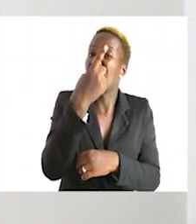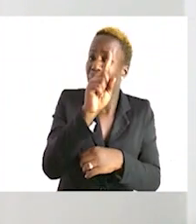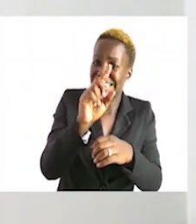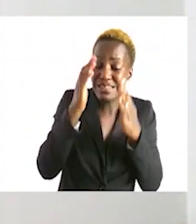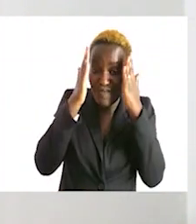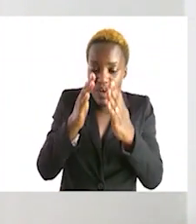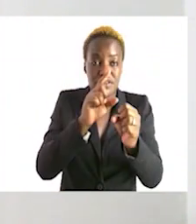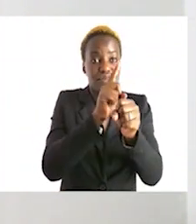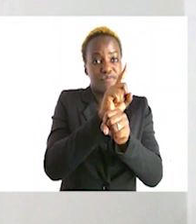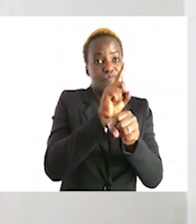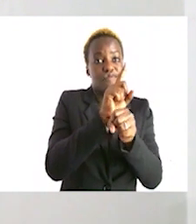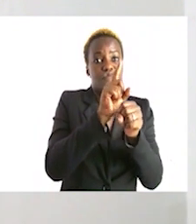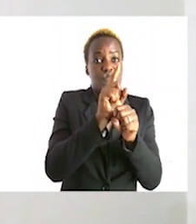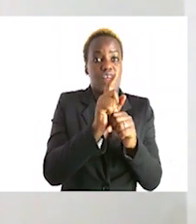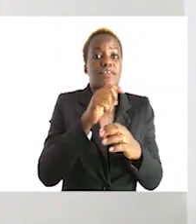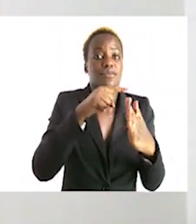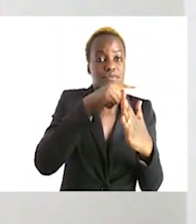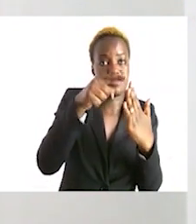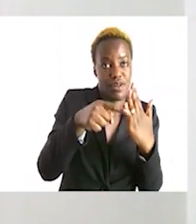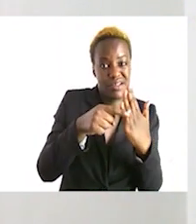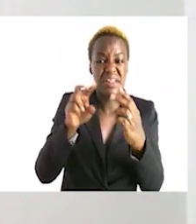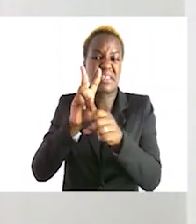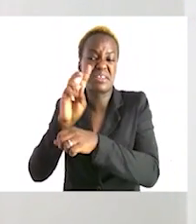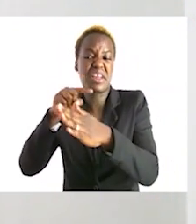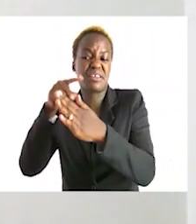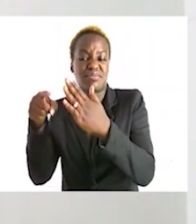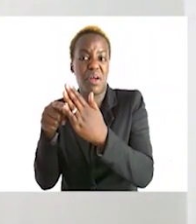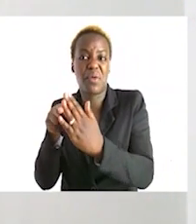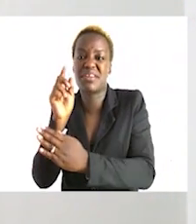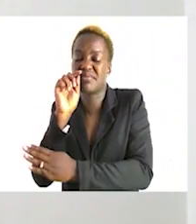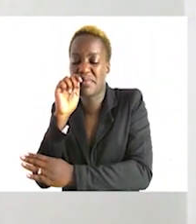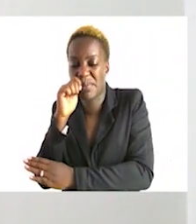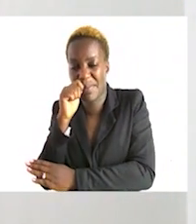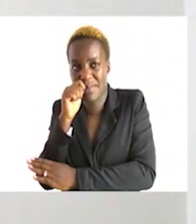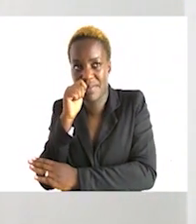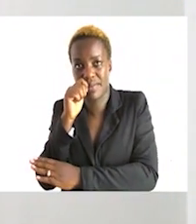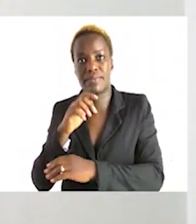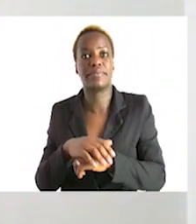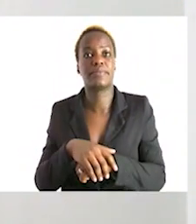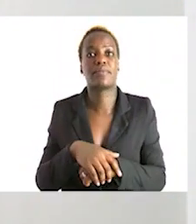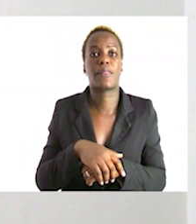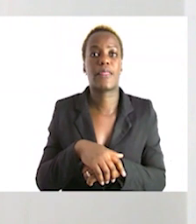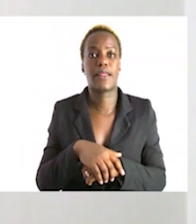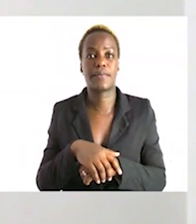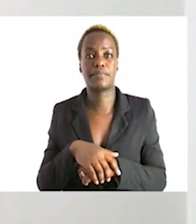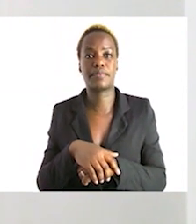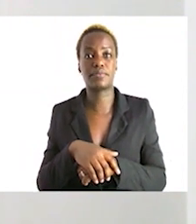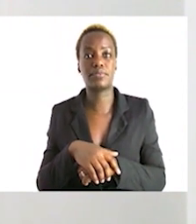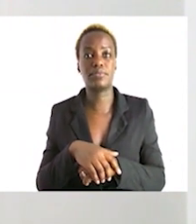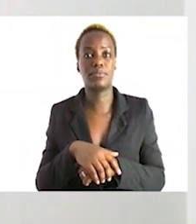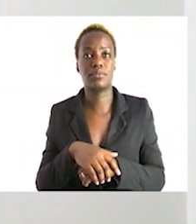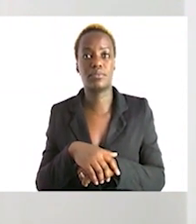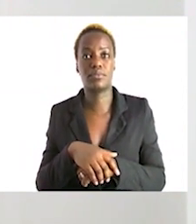word, it's silent. All right? How about this one here? Can you read for me the word here? Cat. Okay, we